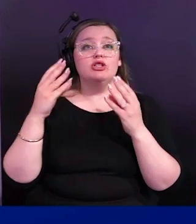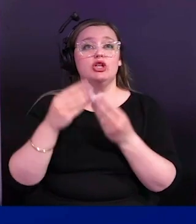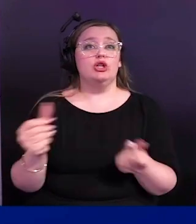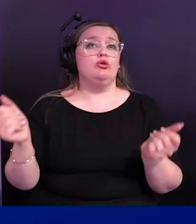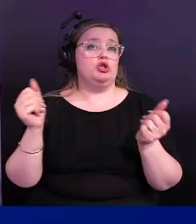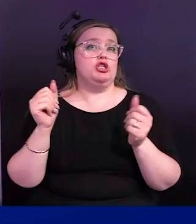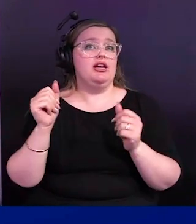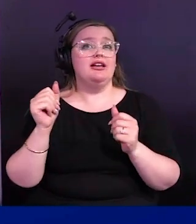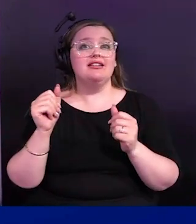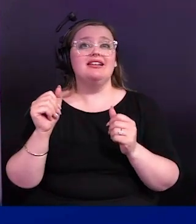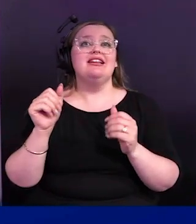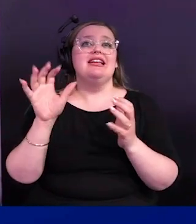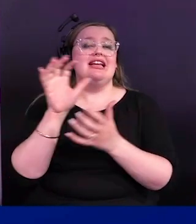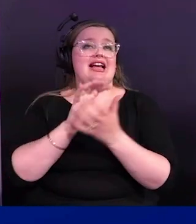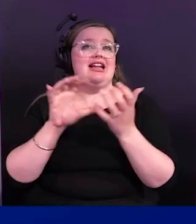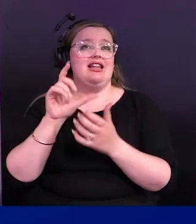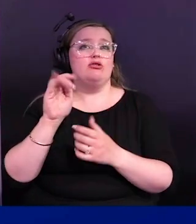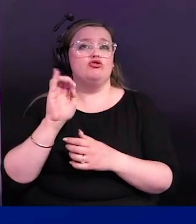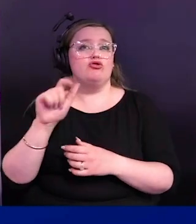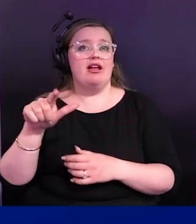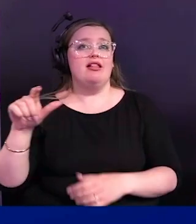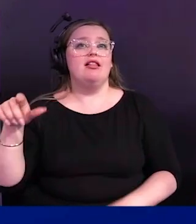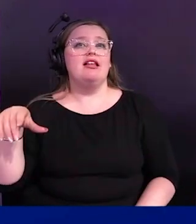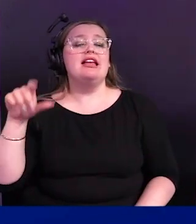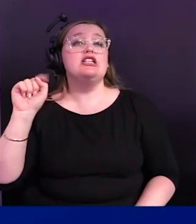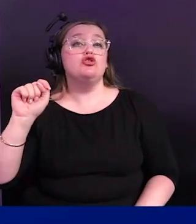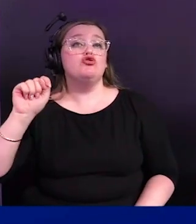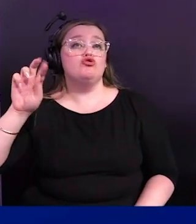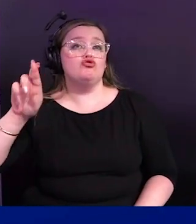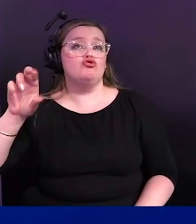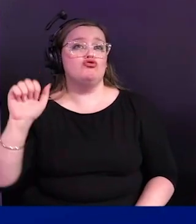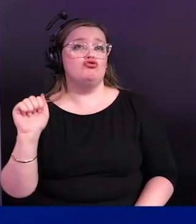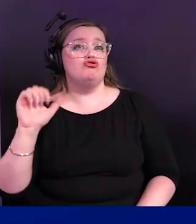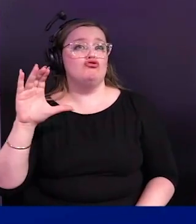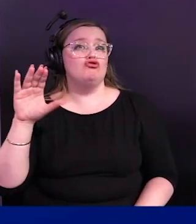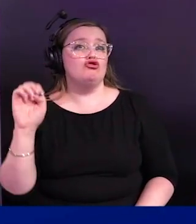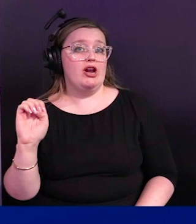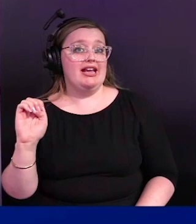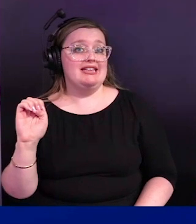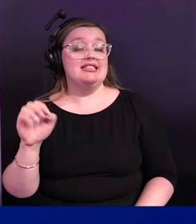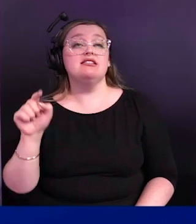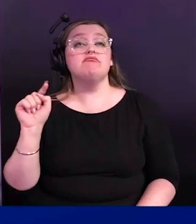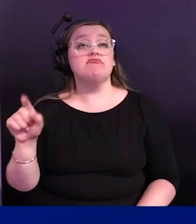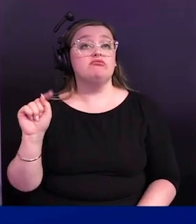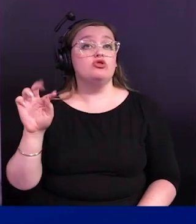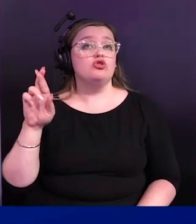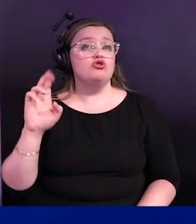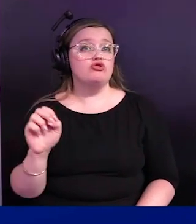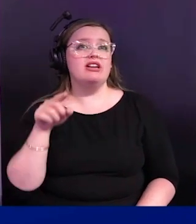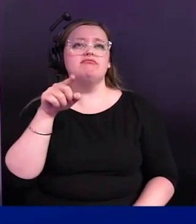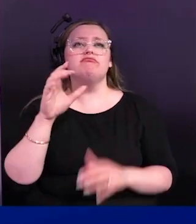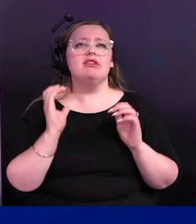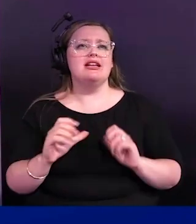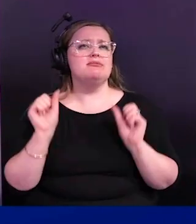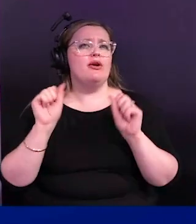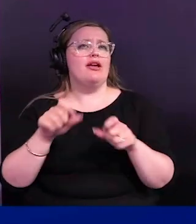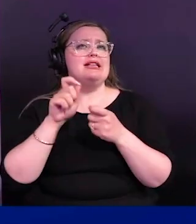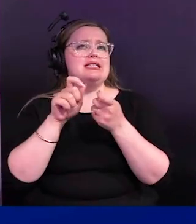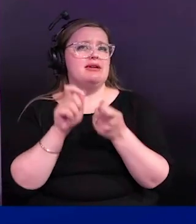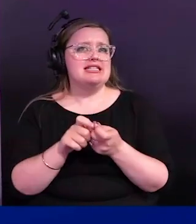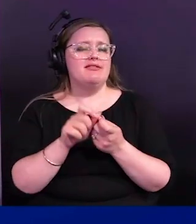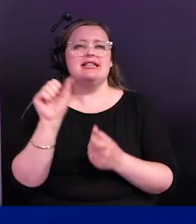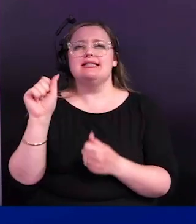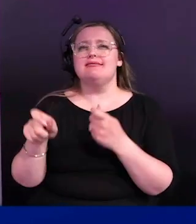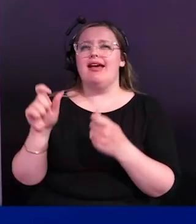using is Trails. So with Trails, as a customer, you can specify an S3 bucket of yours